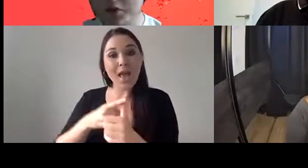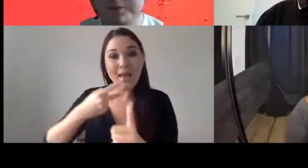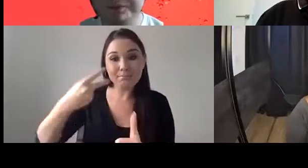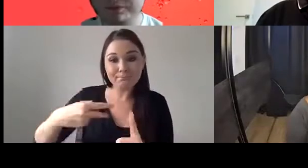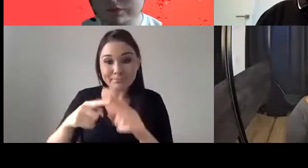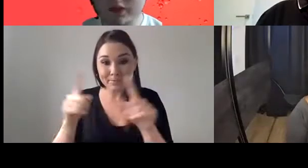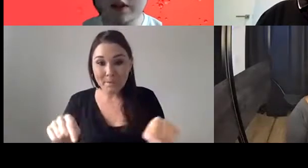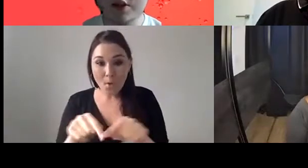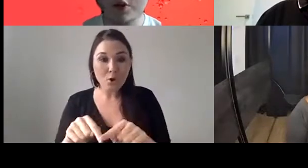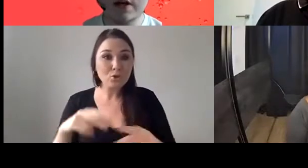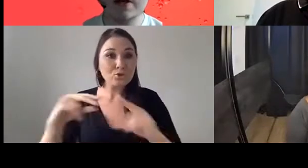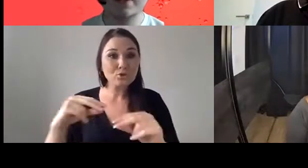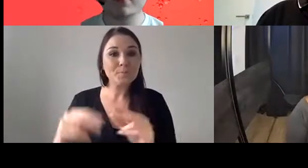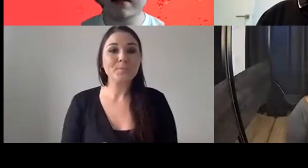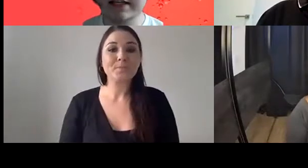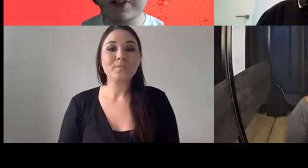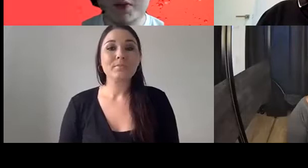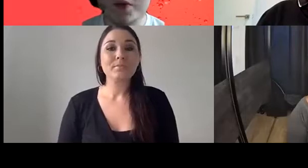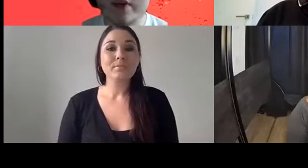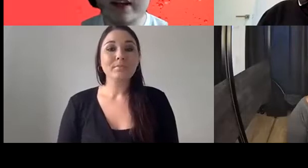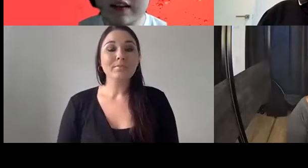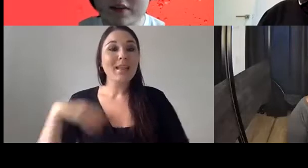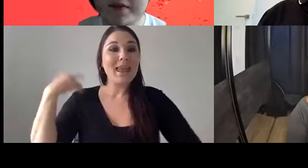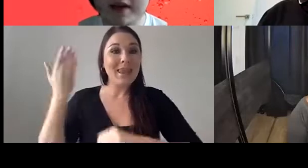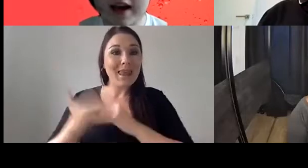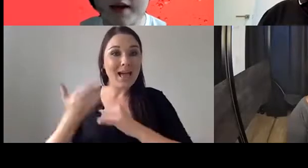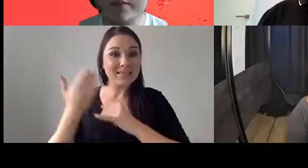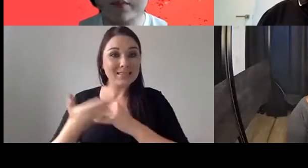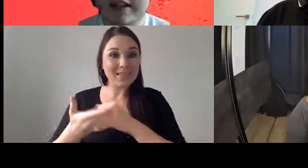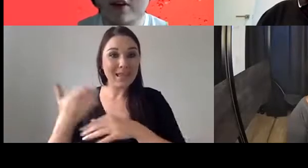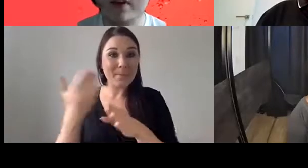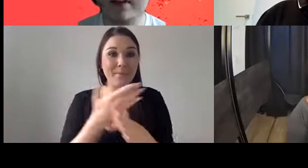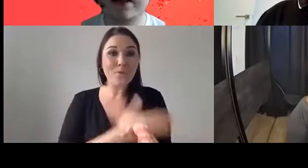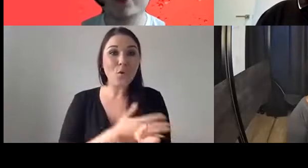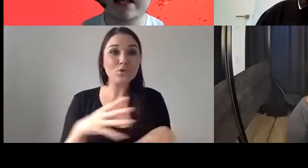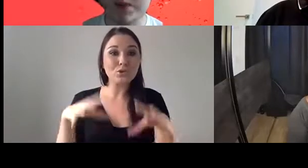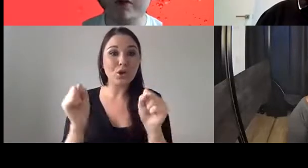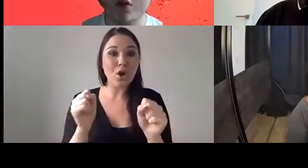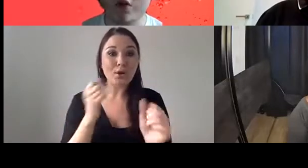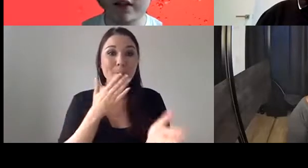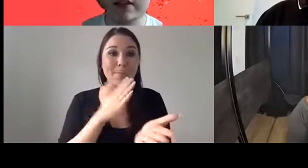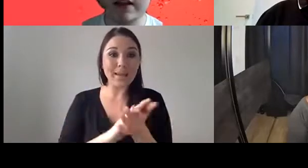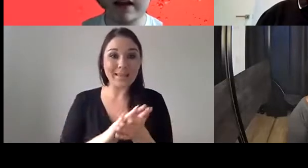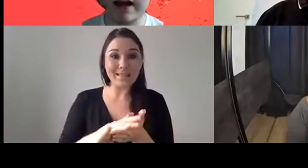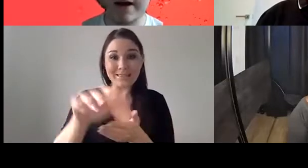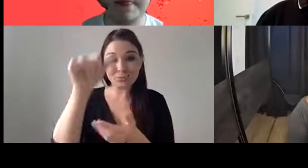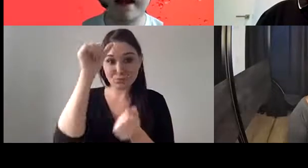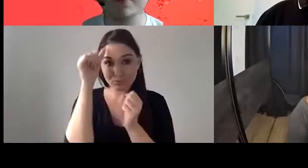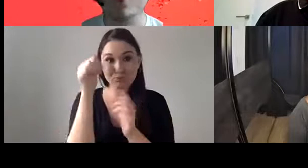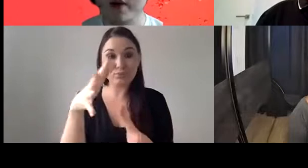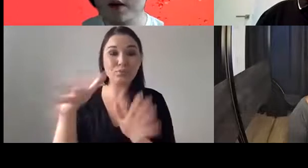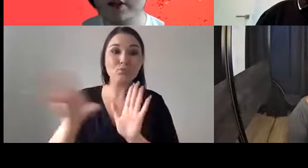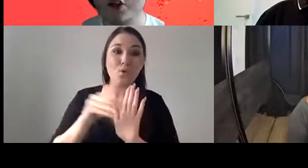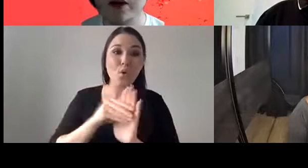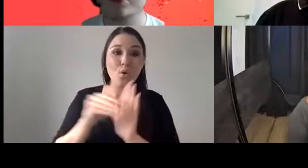as possible. So lastly, just before we kick things off, please note that this session is being recorded and